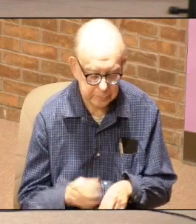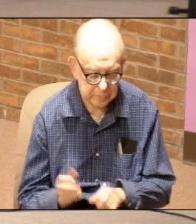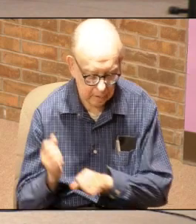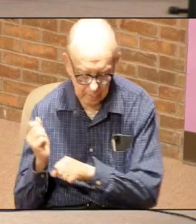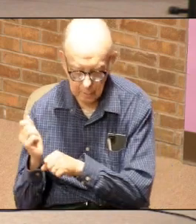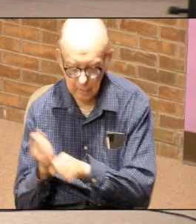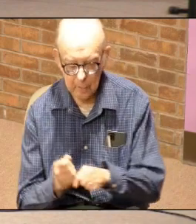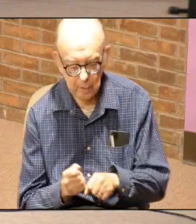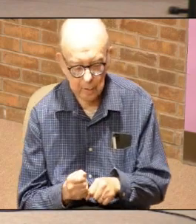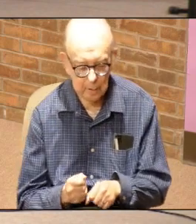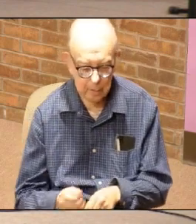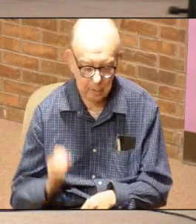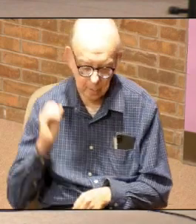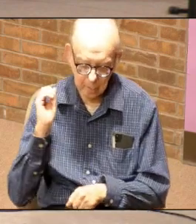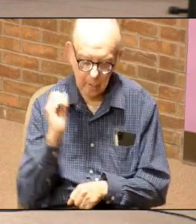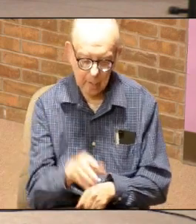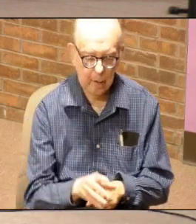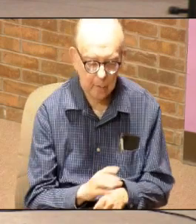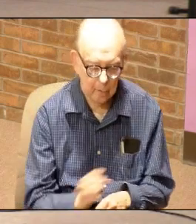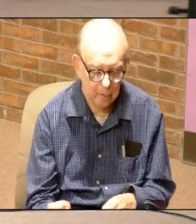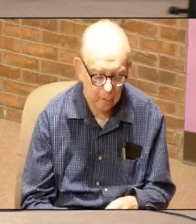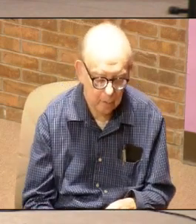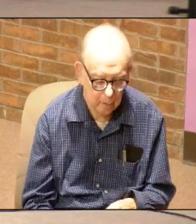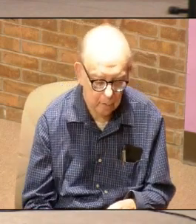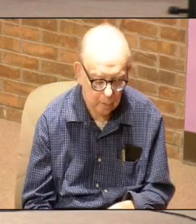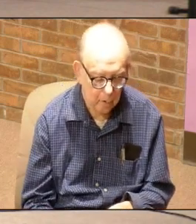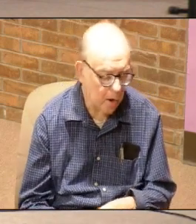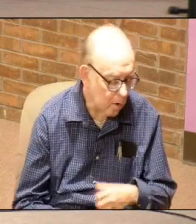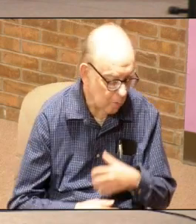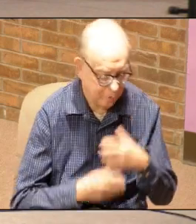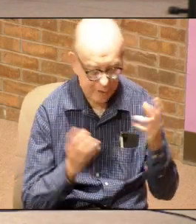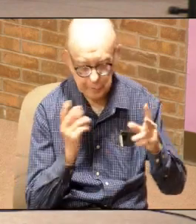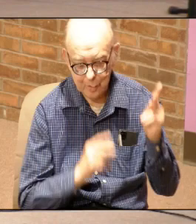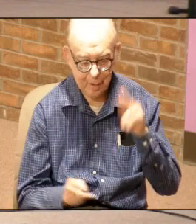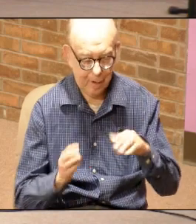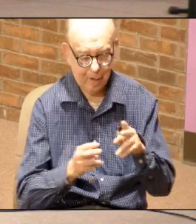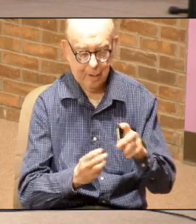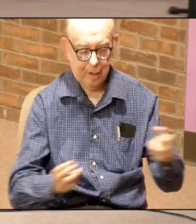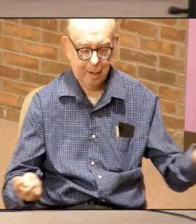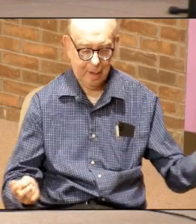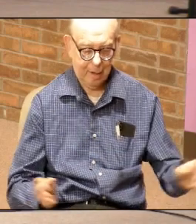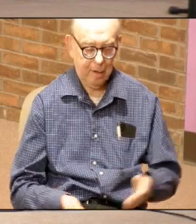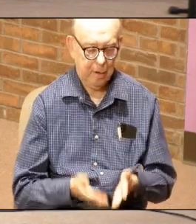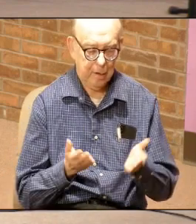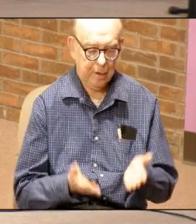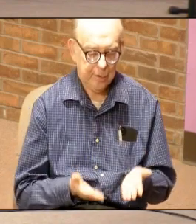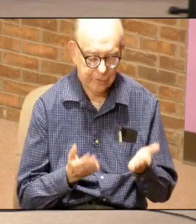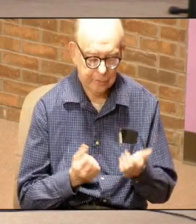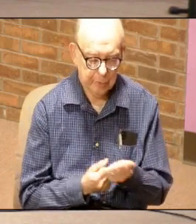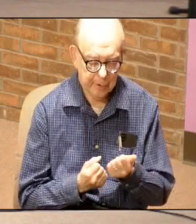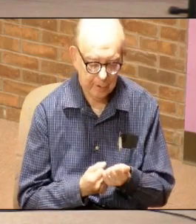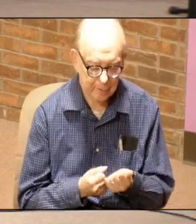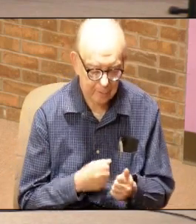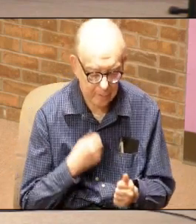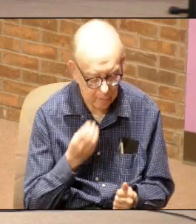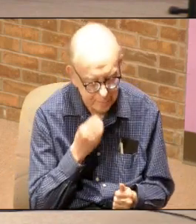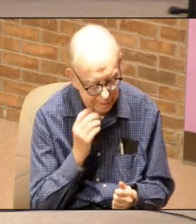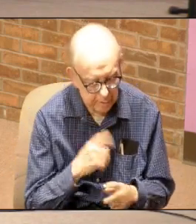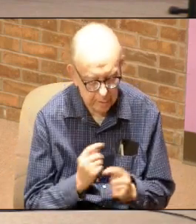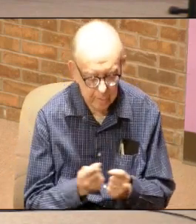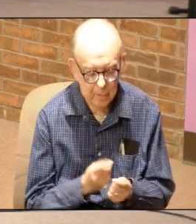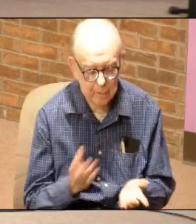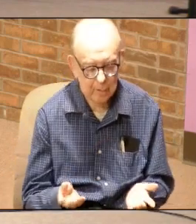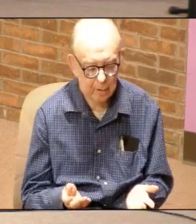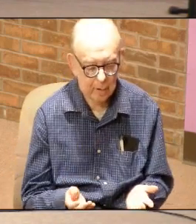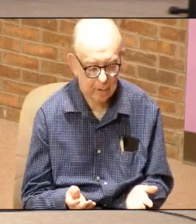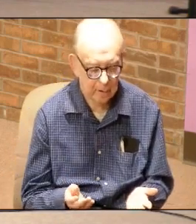to hit, and the pitcher throws the ball, and there's a roar of people who are rooting for the home team, and they're rooting for you,